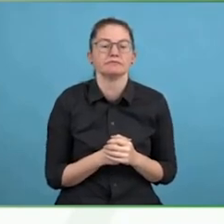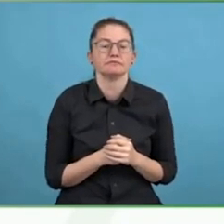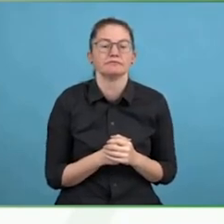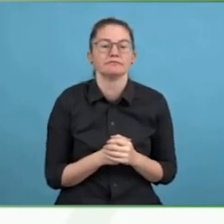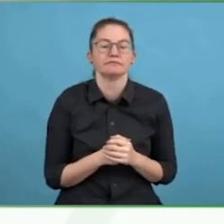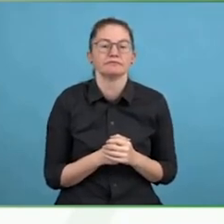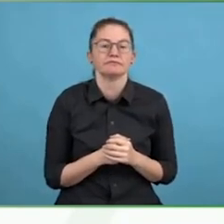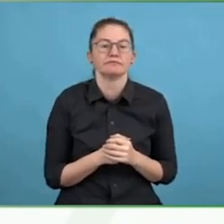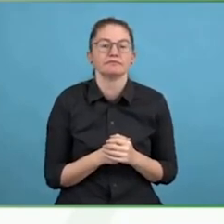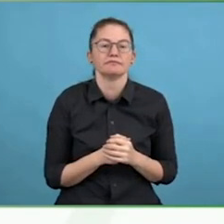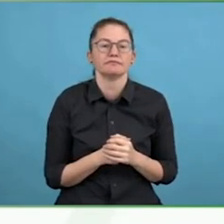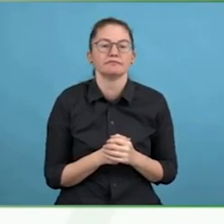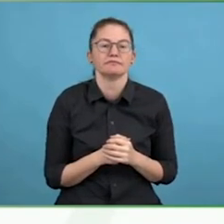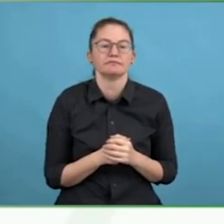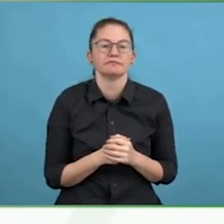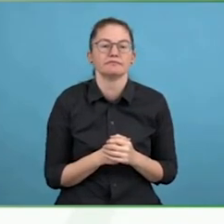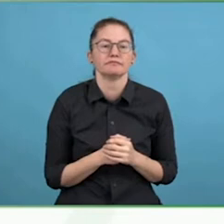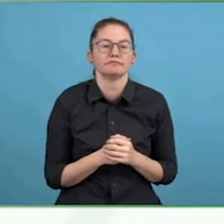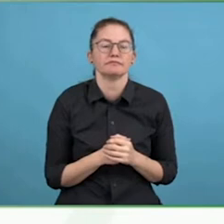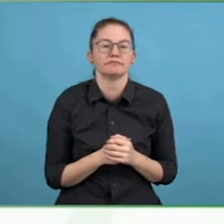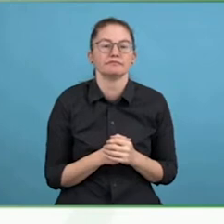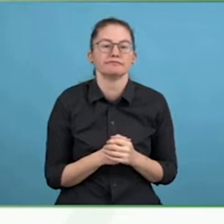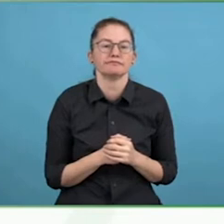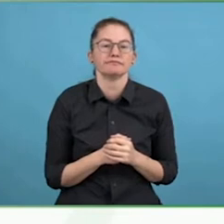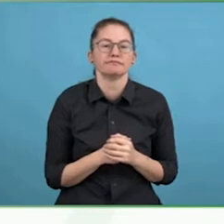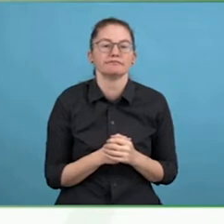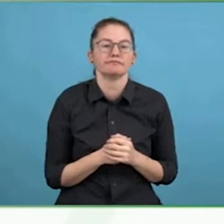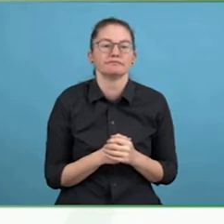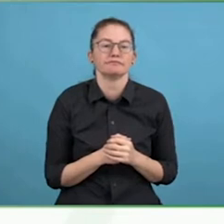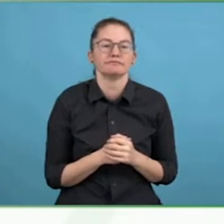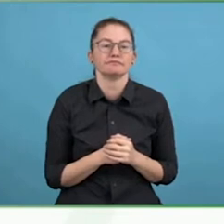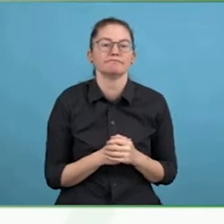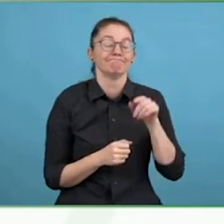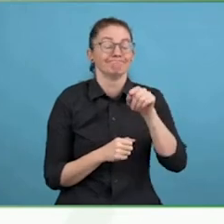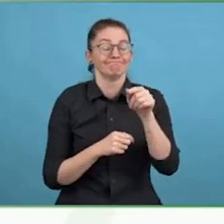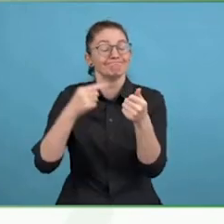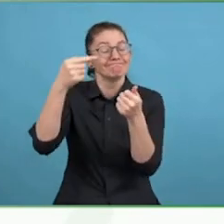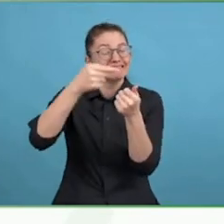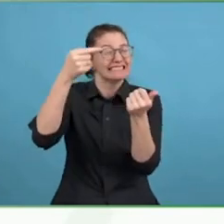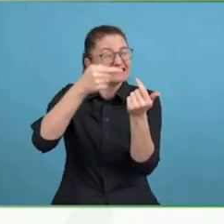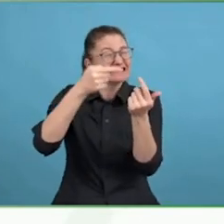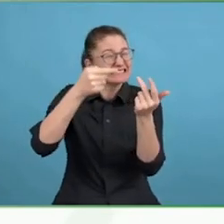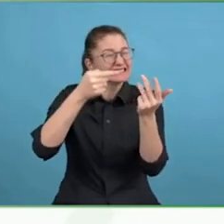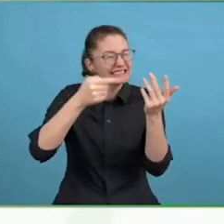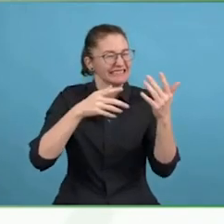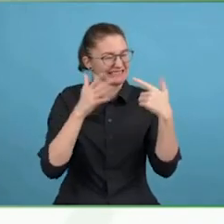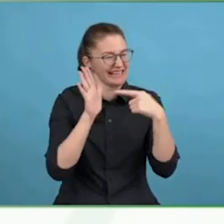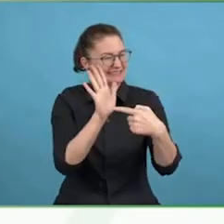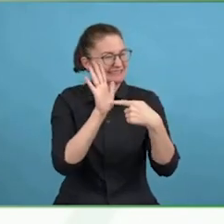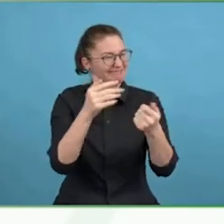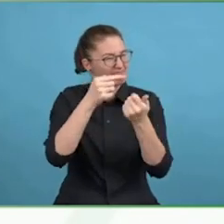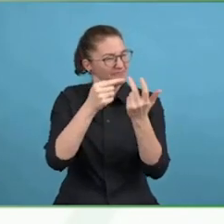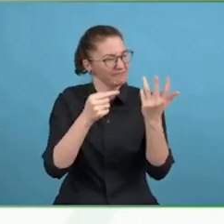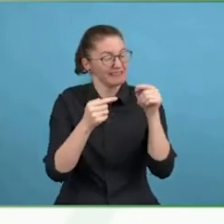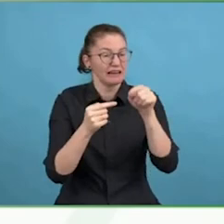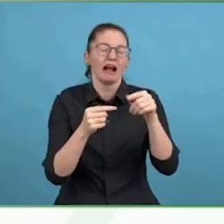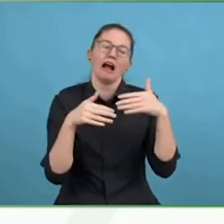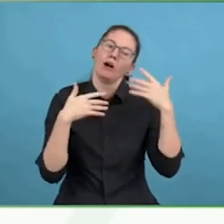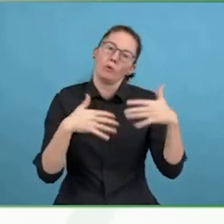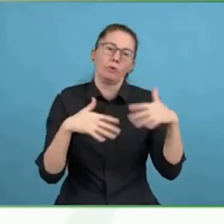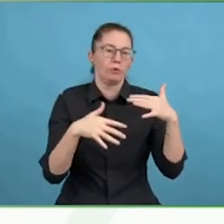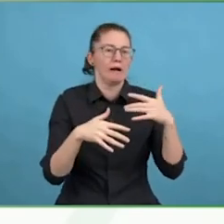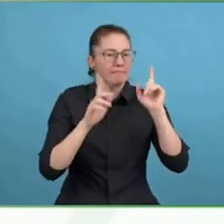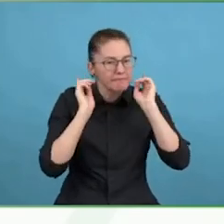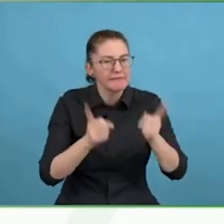society. However, disability inclusion is a long journey that requires